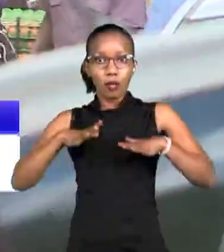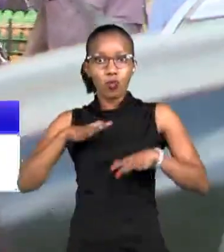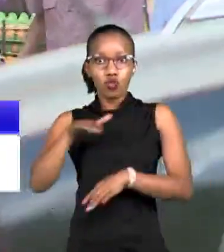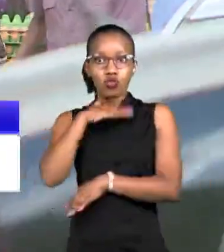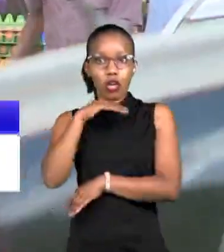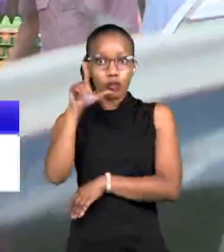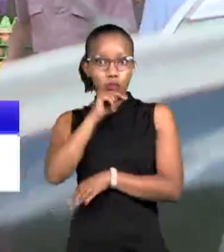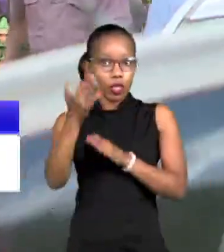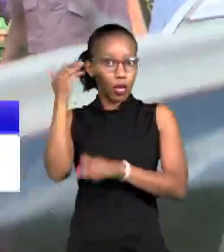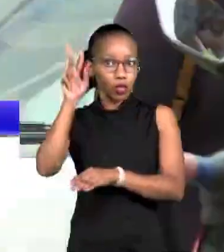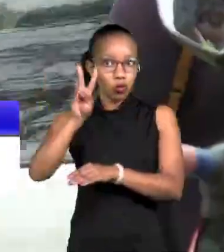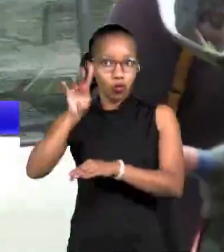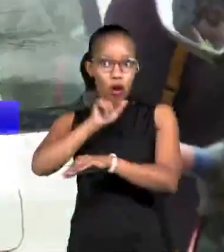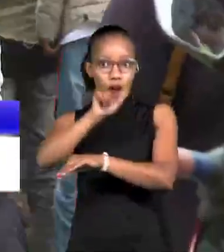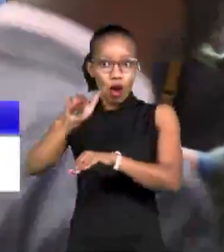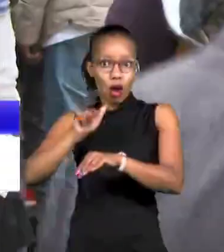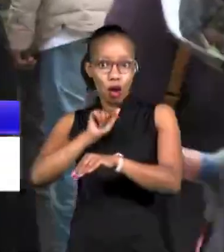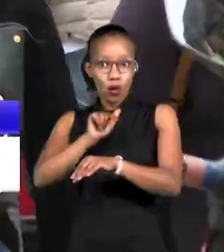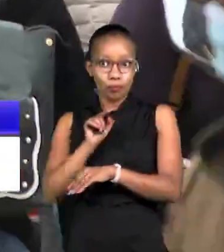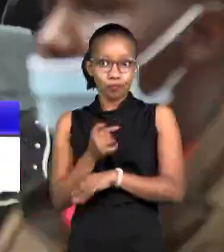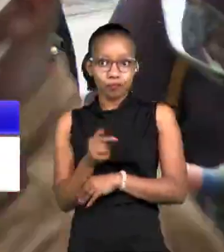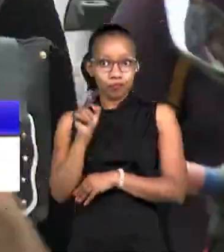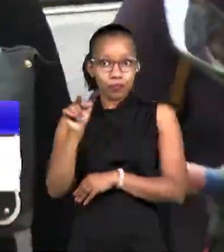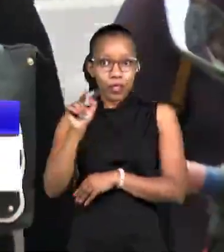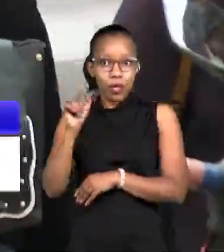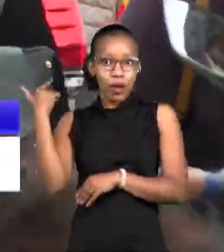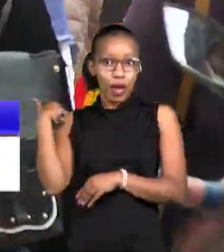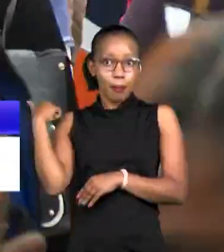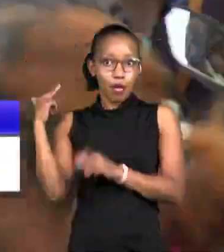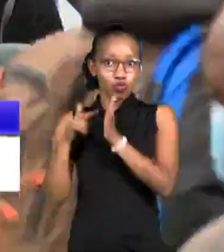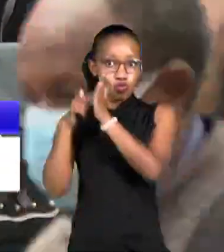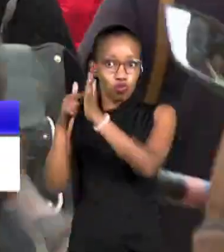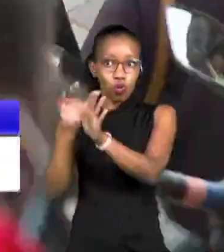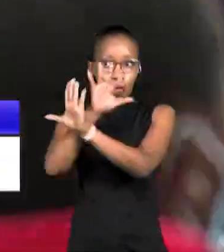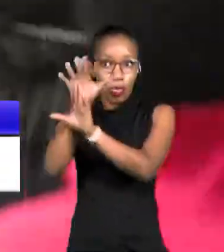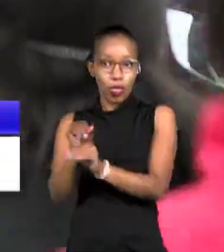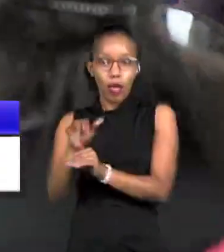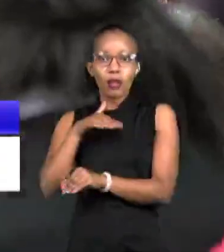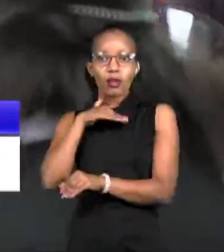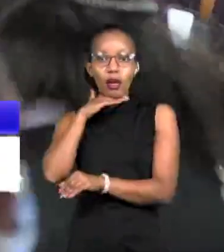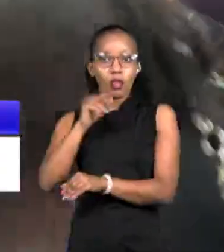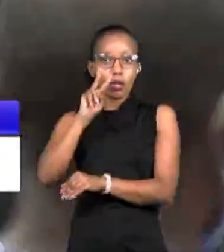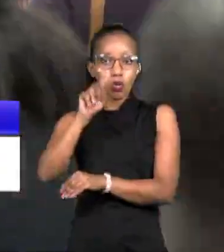in the last 24 hours. This latest statistics bringing the total tally of cumulative deaths to